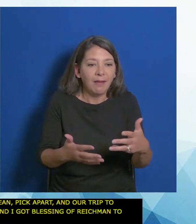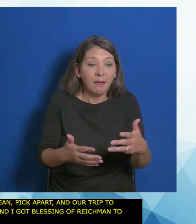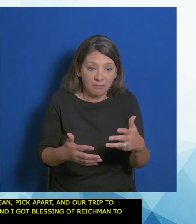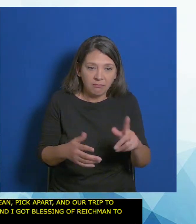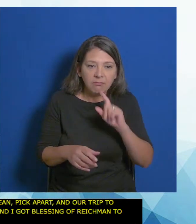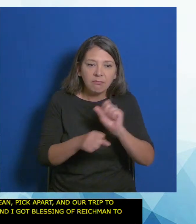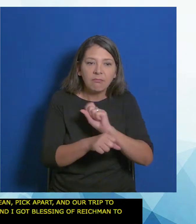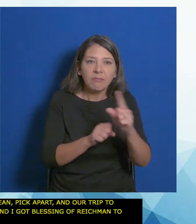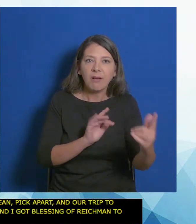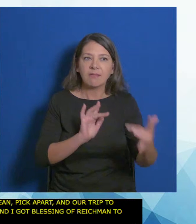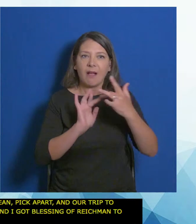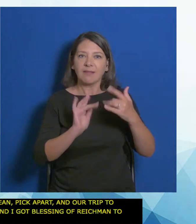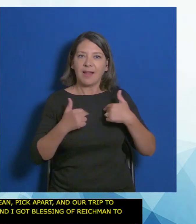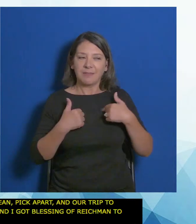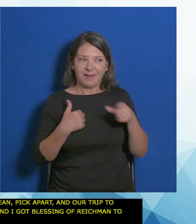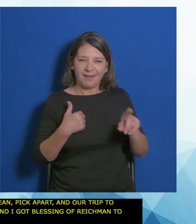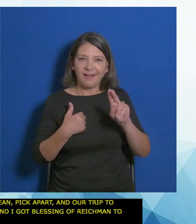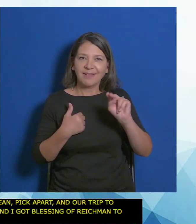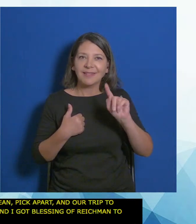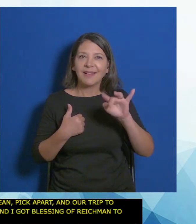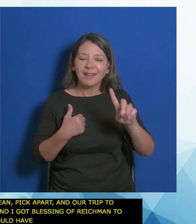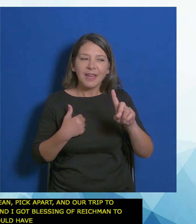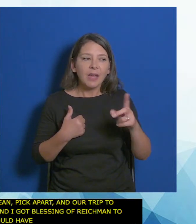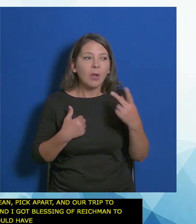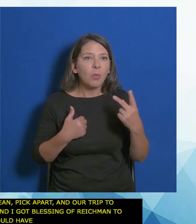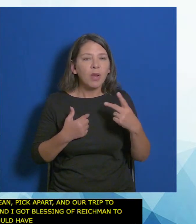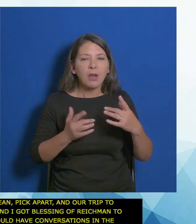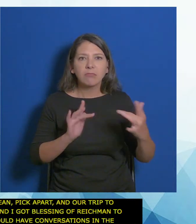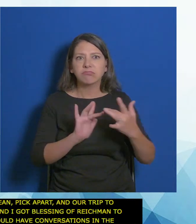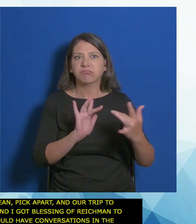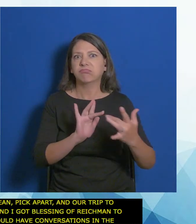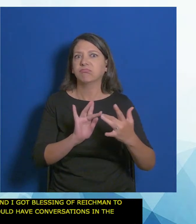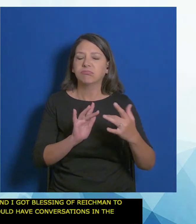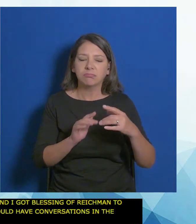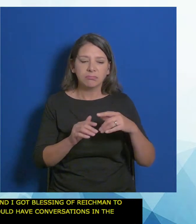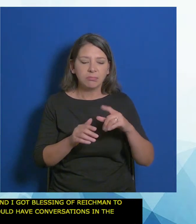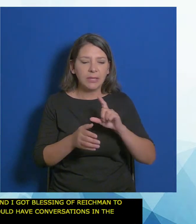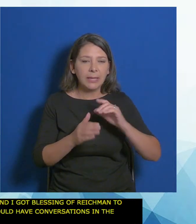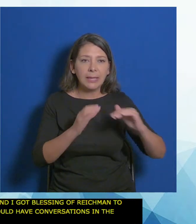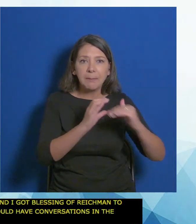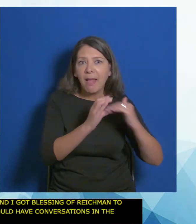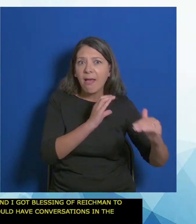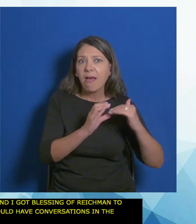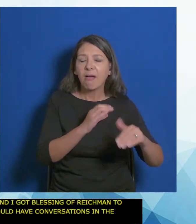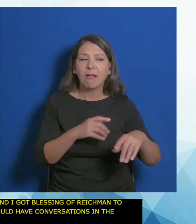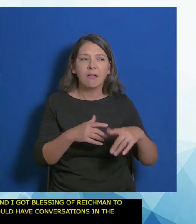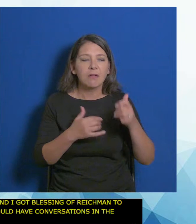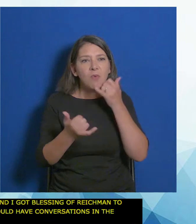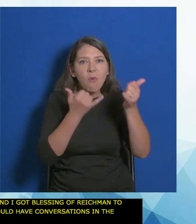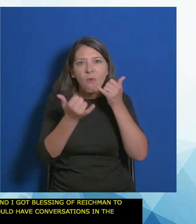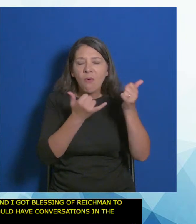would have conversations in the evening, email, sometimes phone on the weekends, and